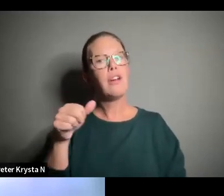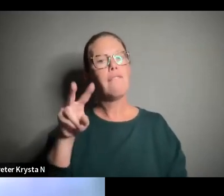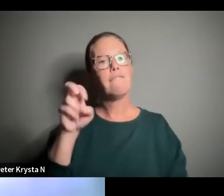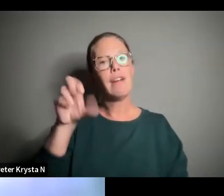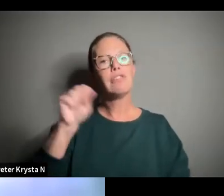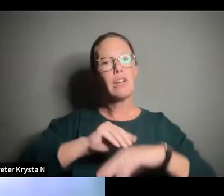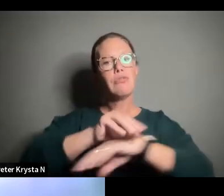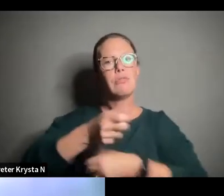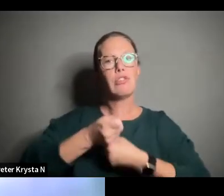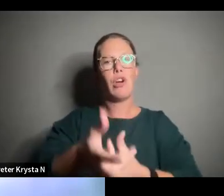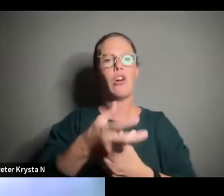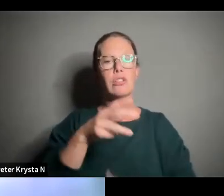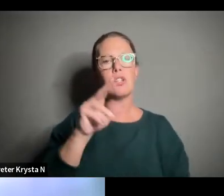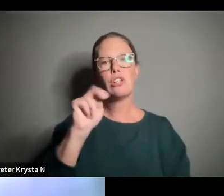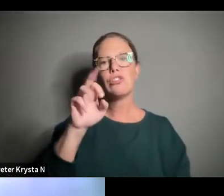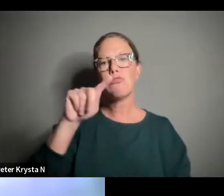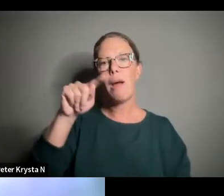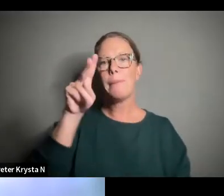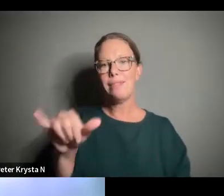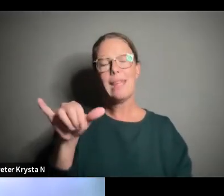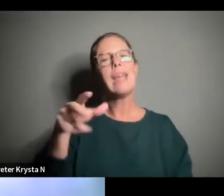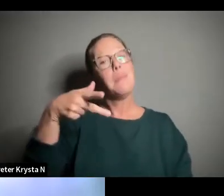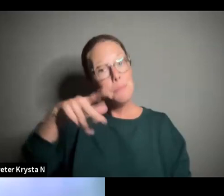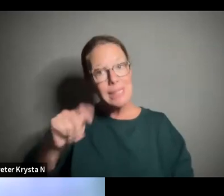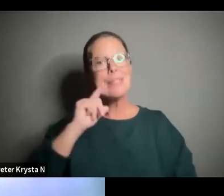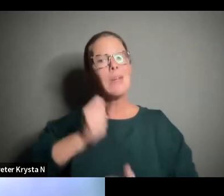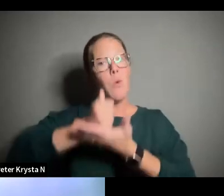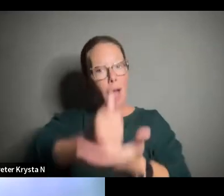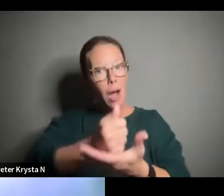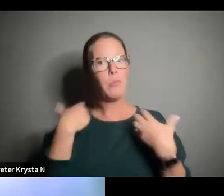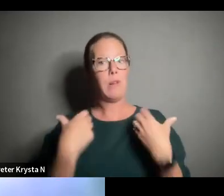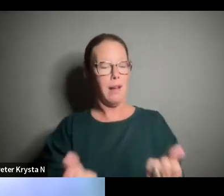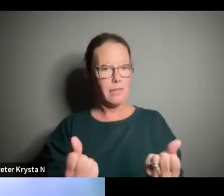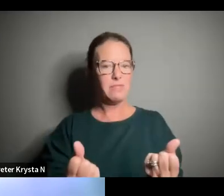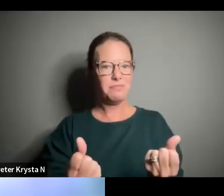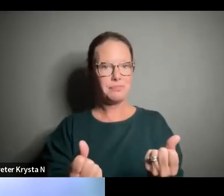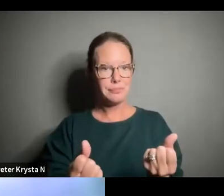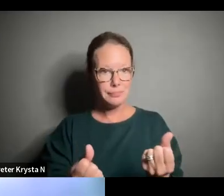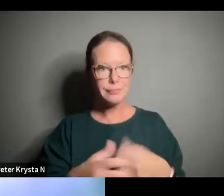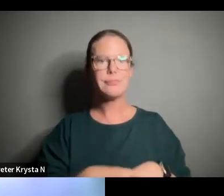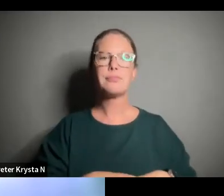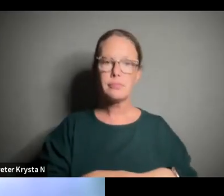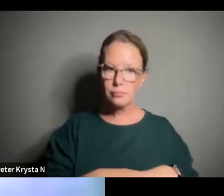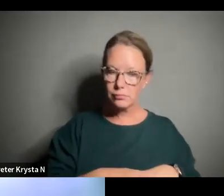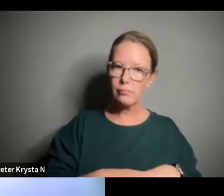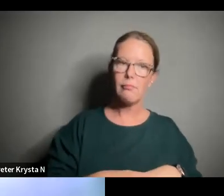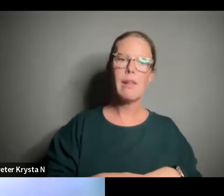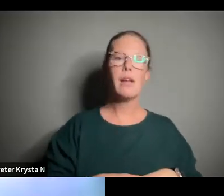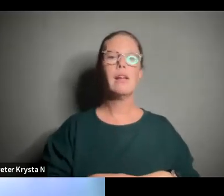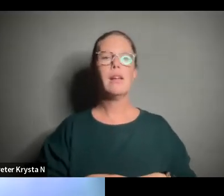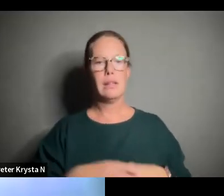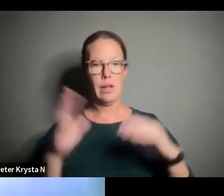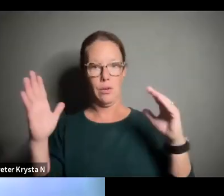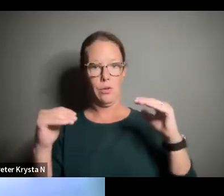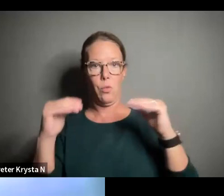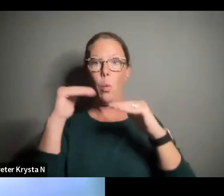and physical therapy helps that nerve recover from that neuropathy. And so when you have one diaphragm, this is my diaphragm hand puppet. So when one